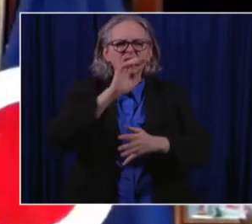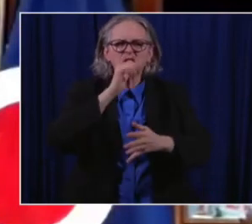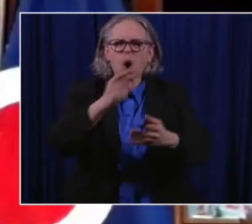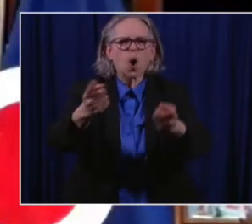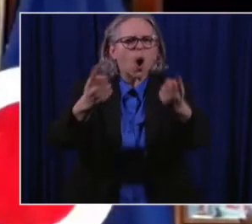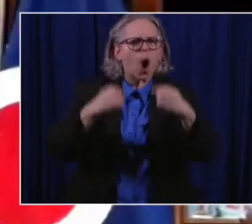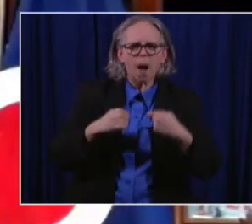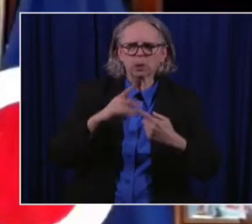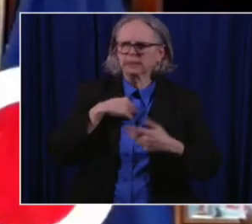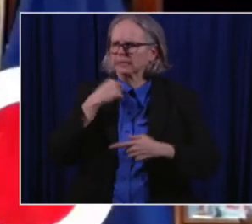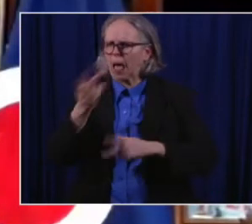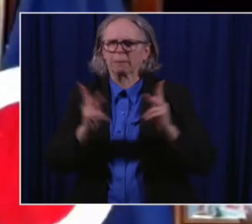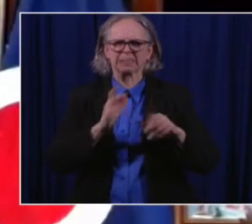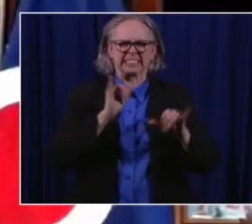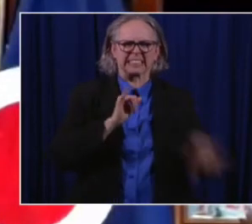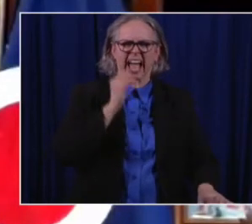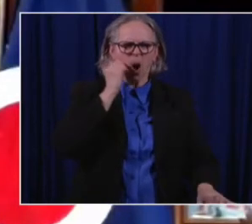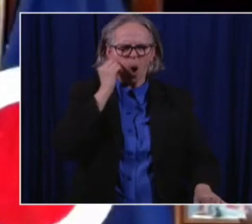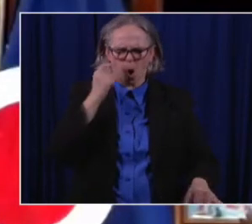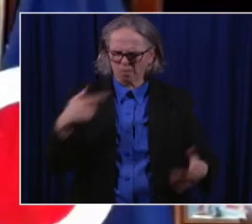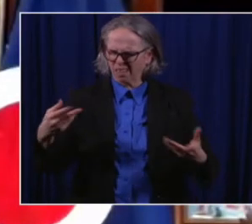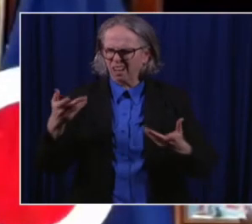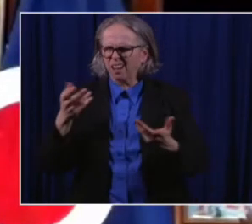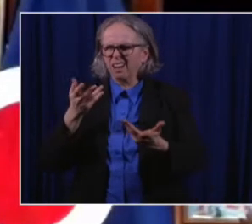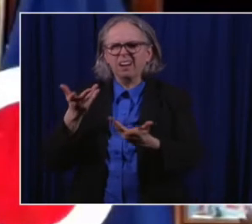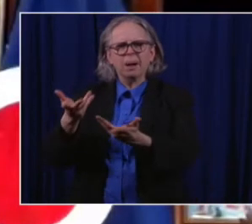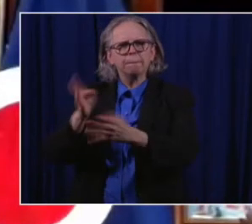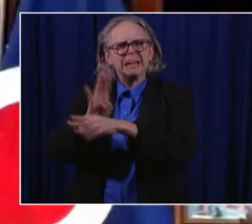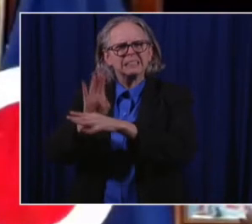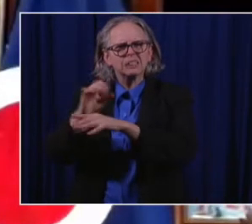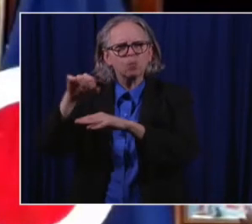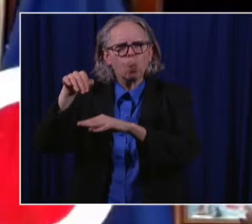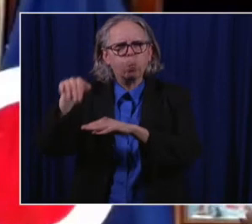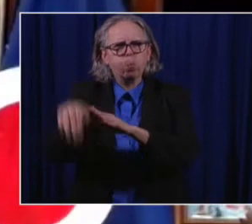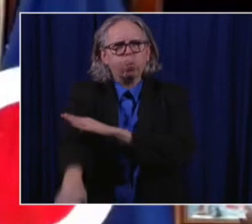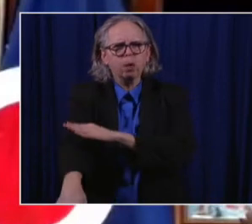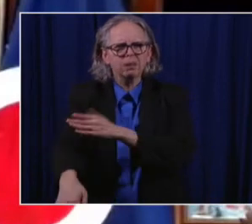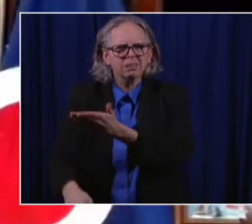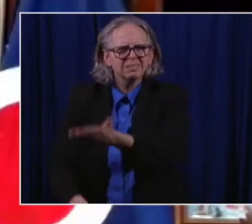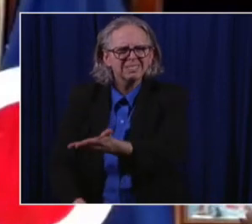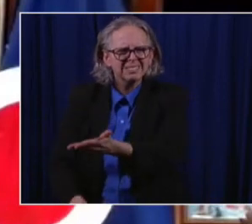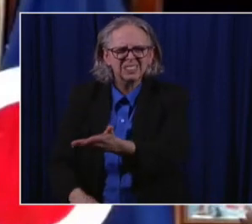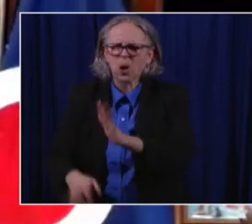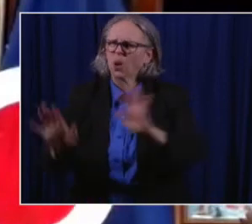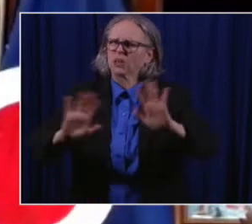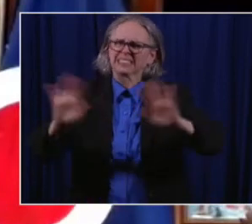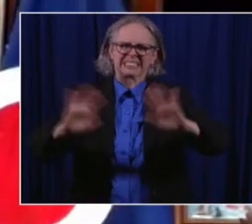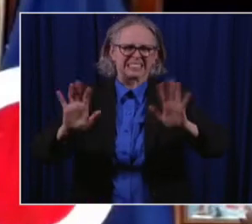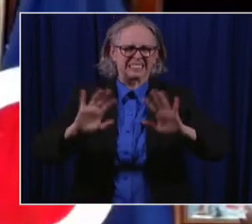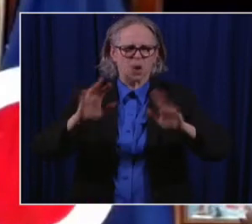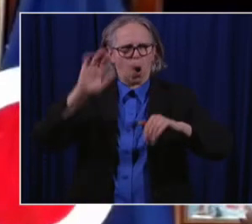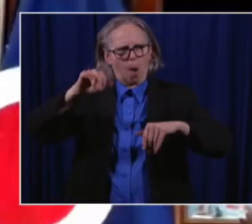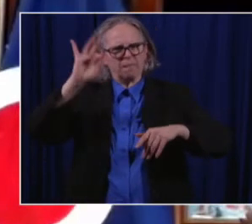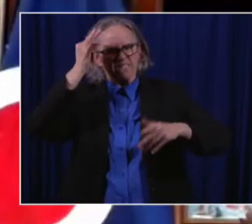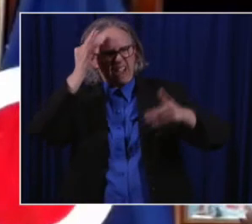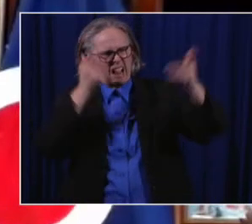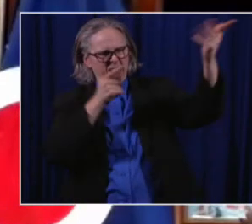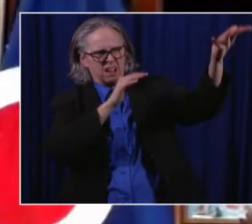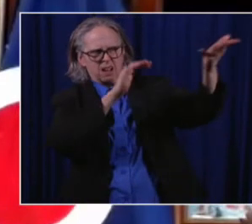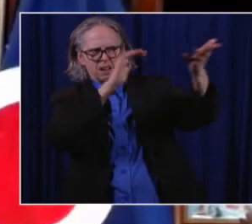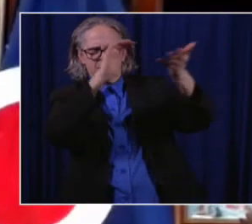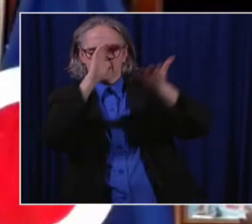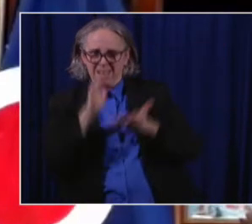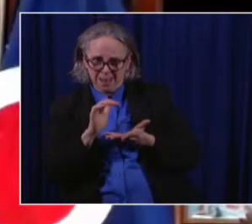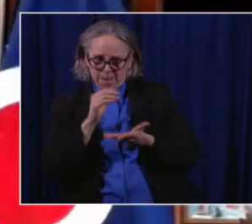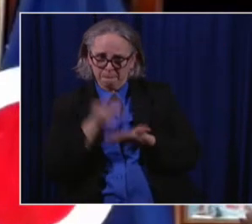the virus during this period. And so we really hope that we can get action from the federal government to help these types